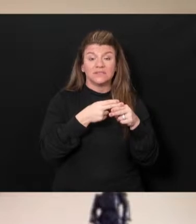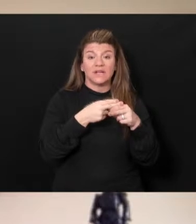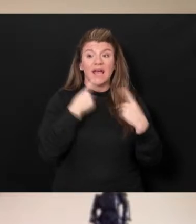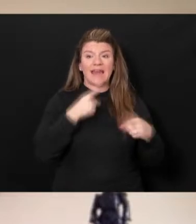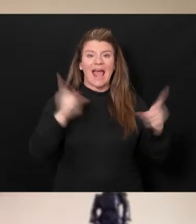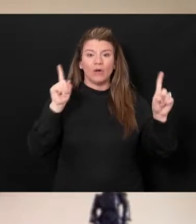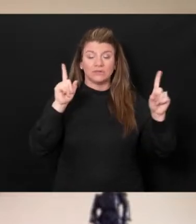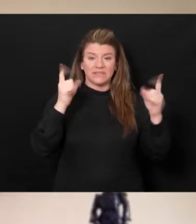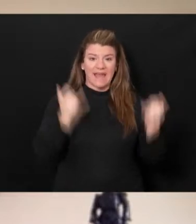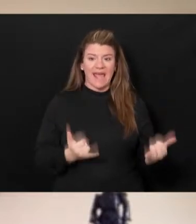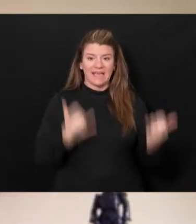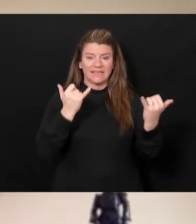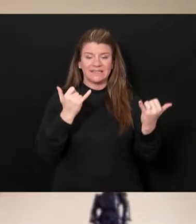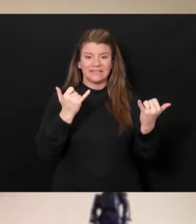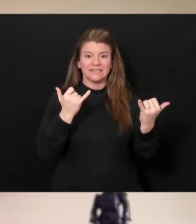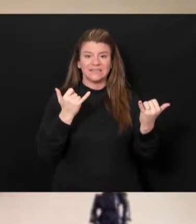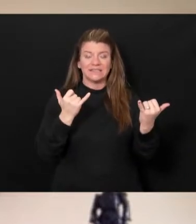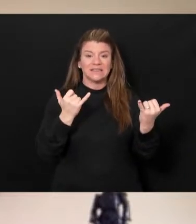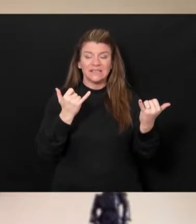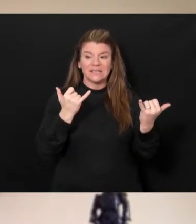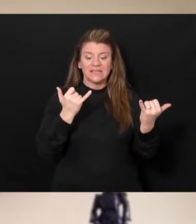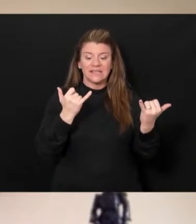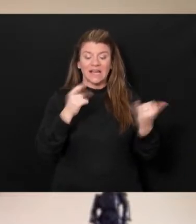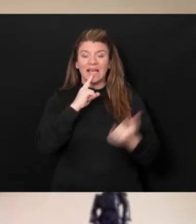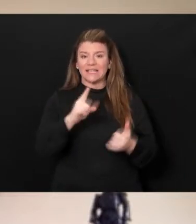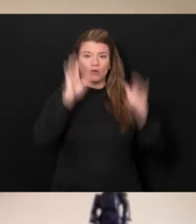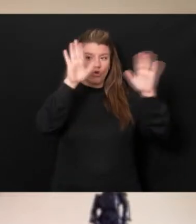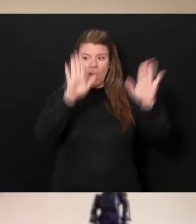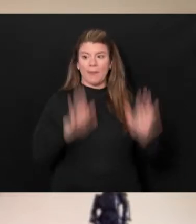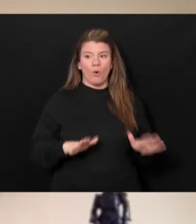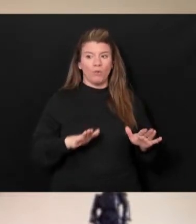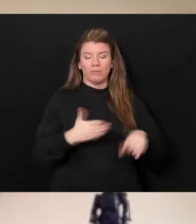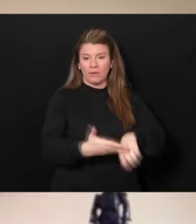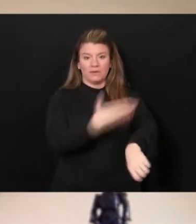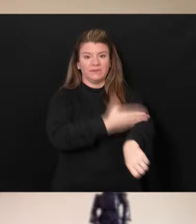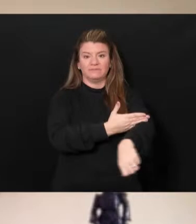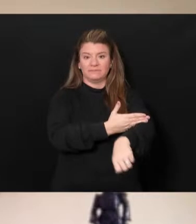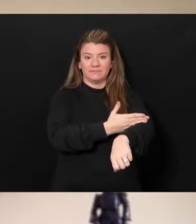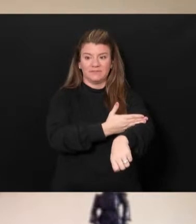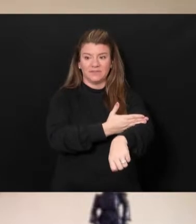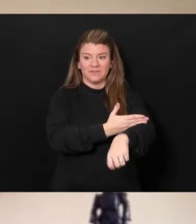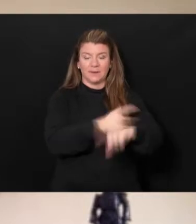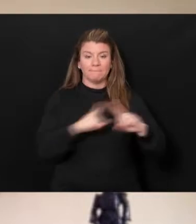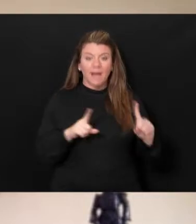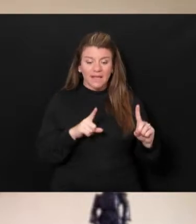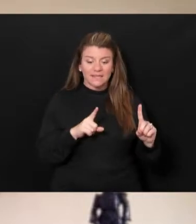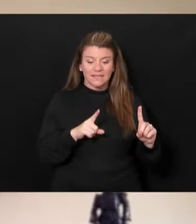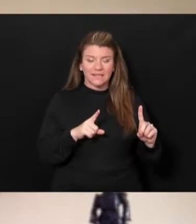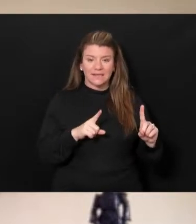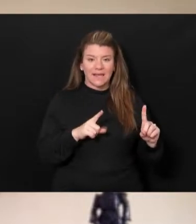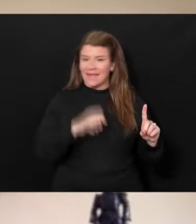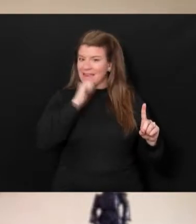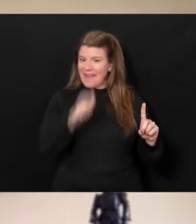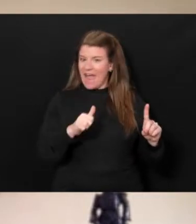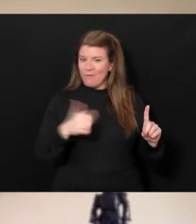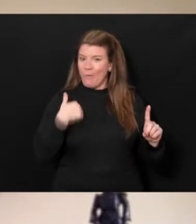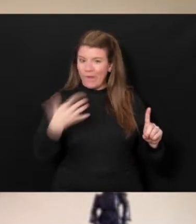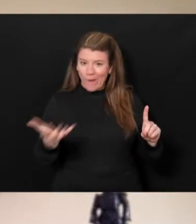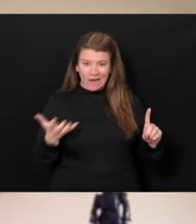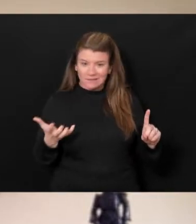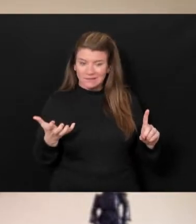announced today is incredible progress for us, but not where we need to